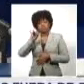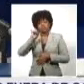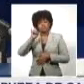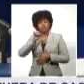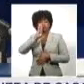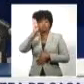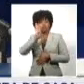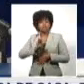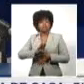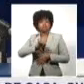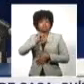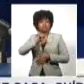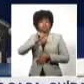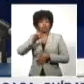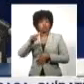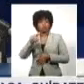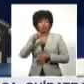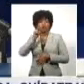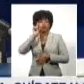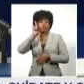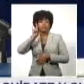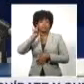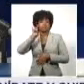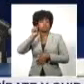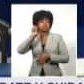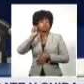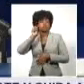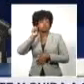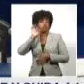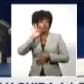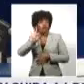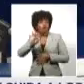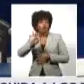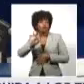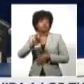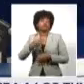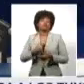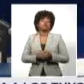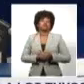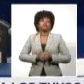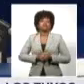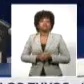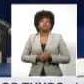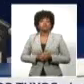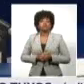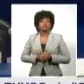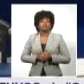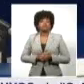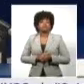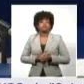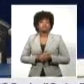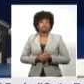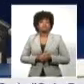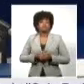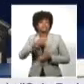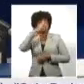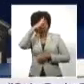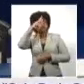4.1 and stands at the 12th place of the overall ranking in the region.